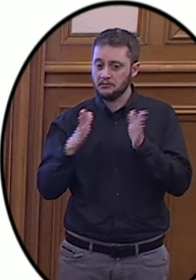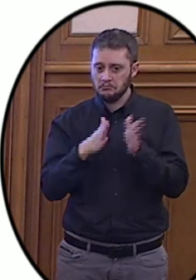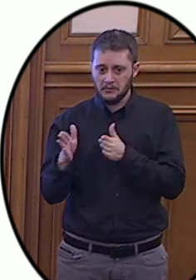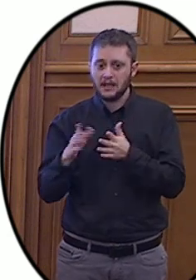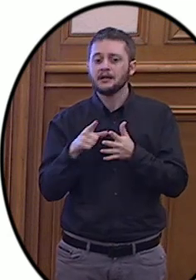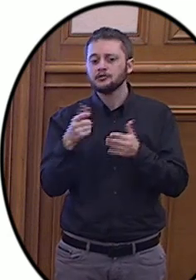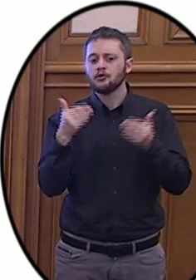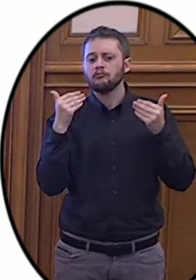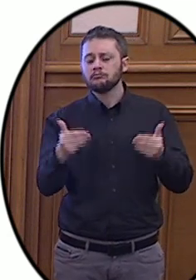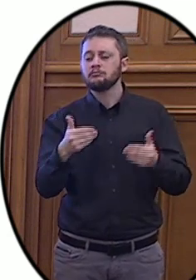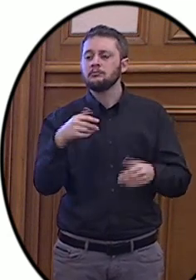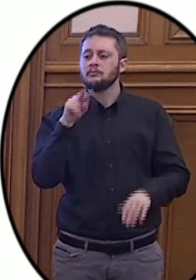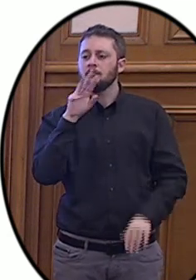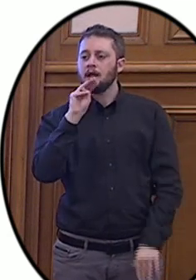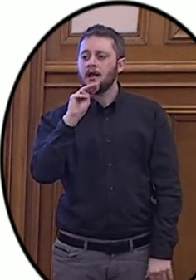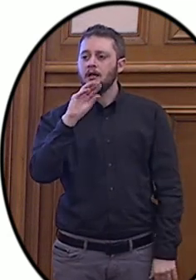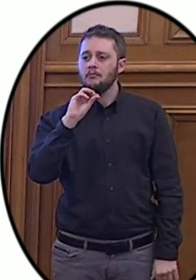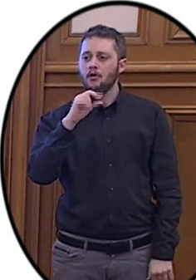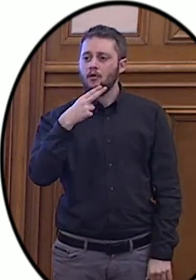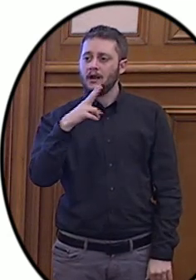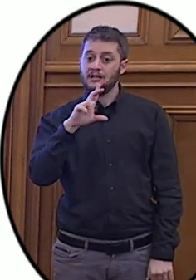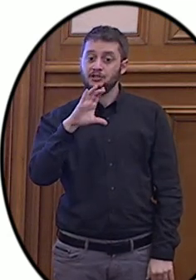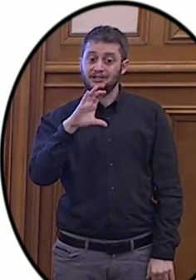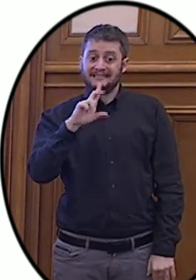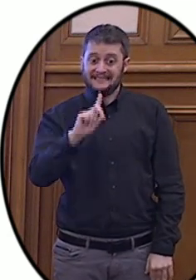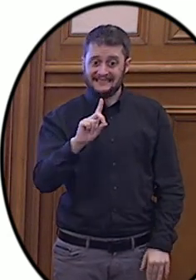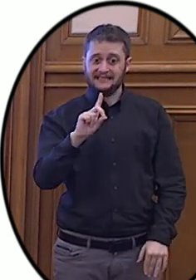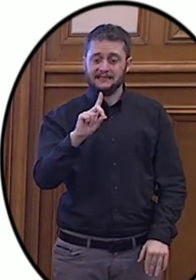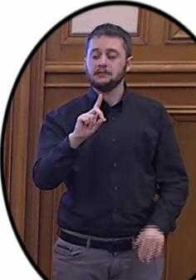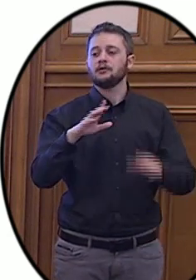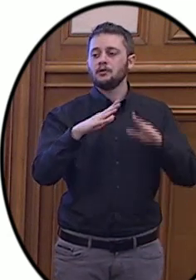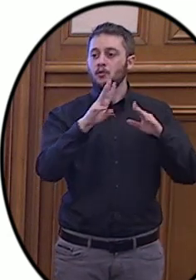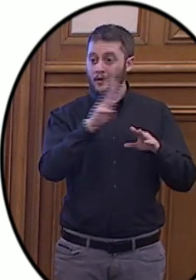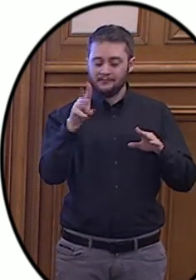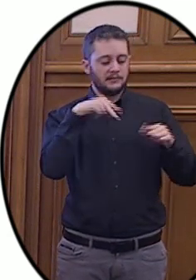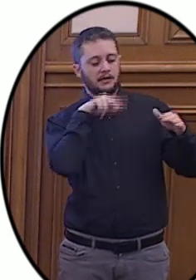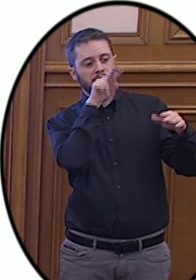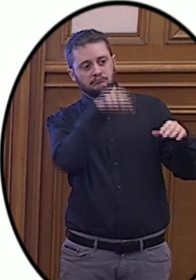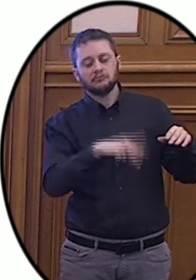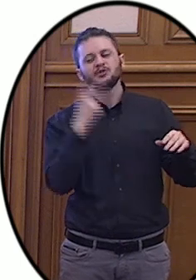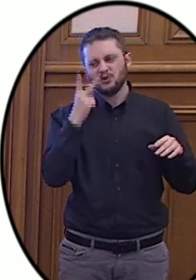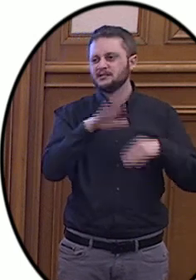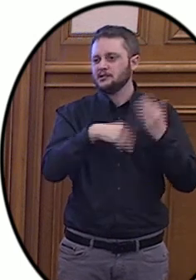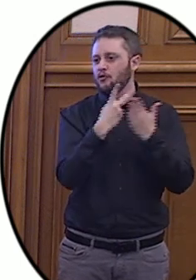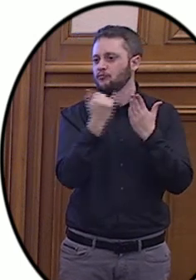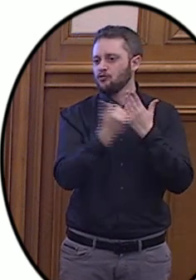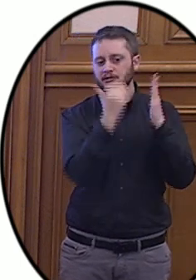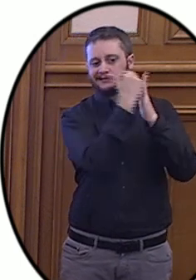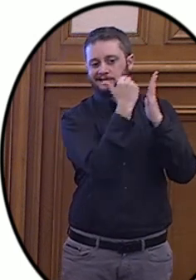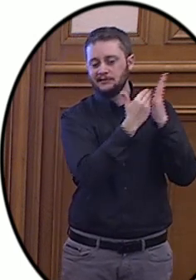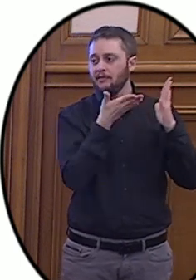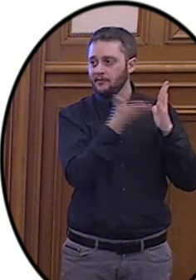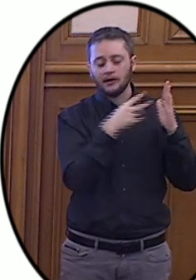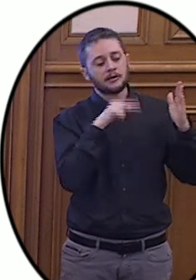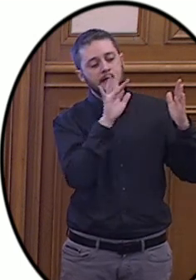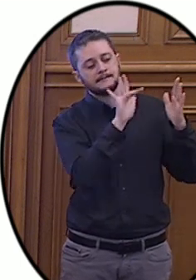to see those drafts and how you can submit public comment or participate in that process.